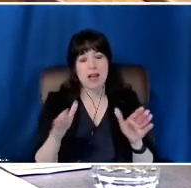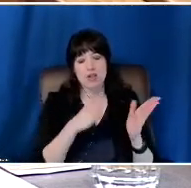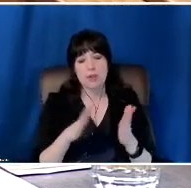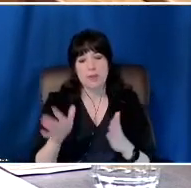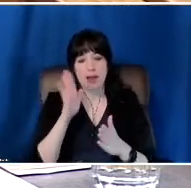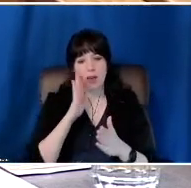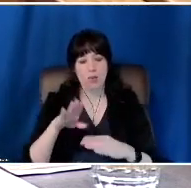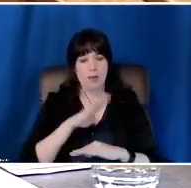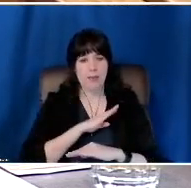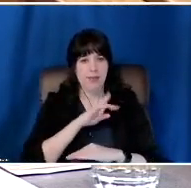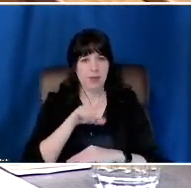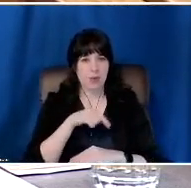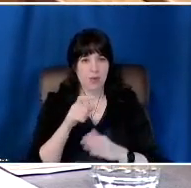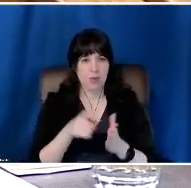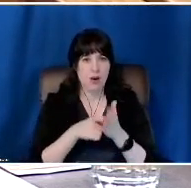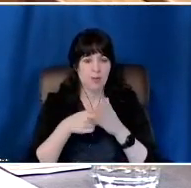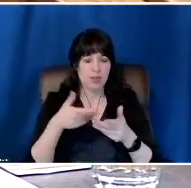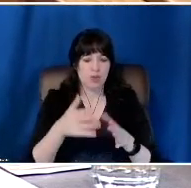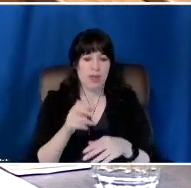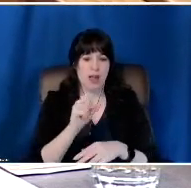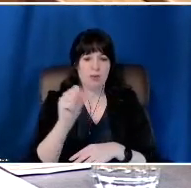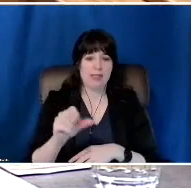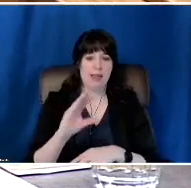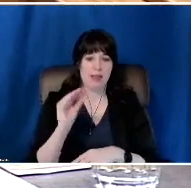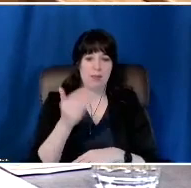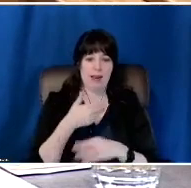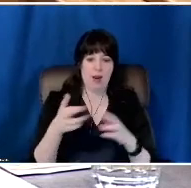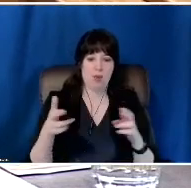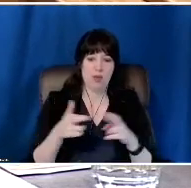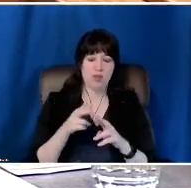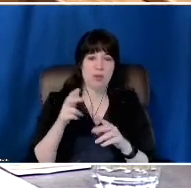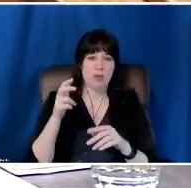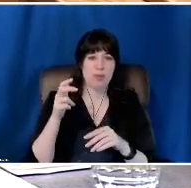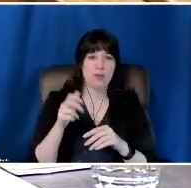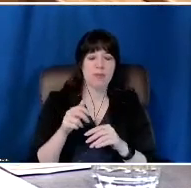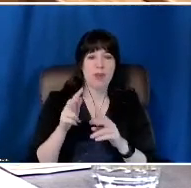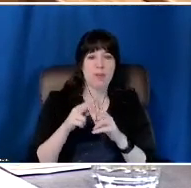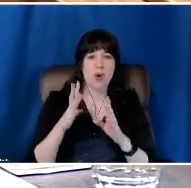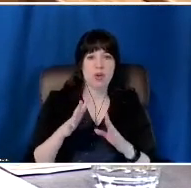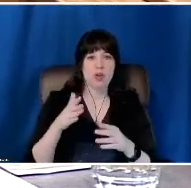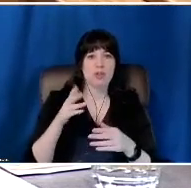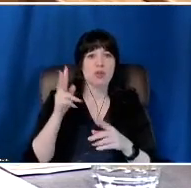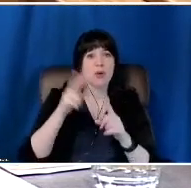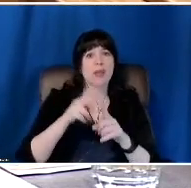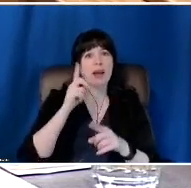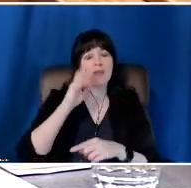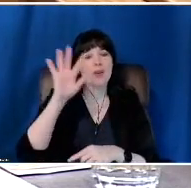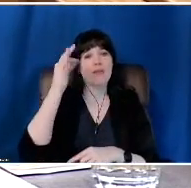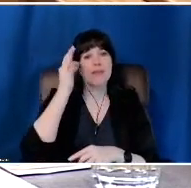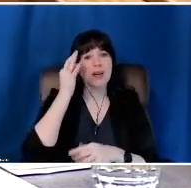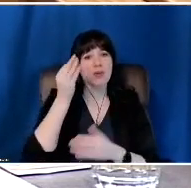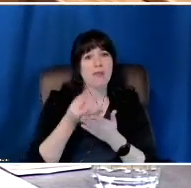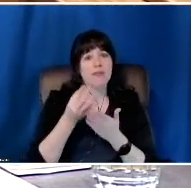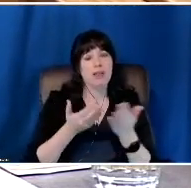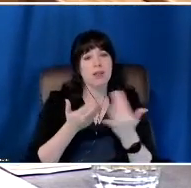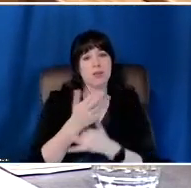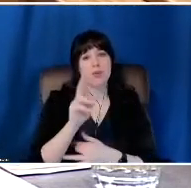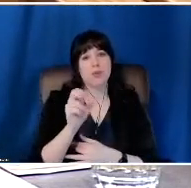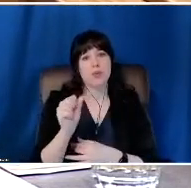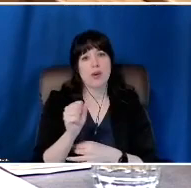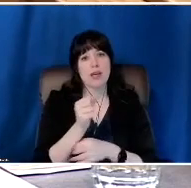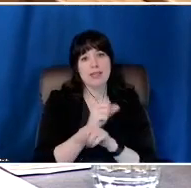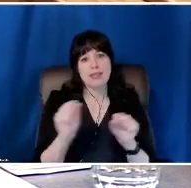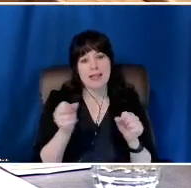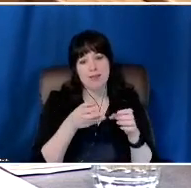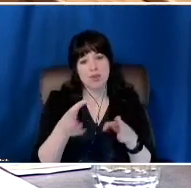allow Salem and our regional partners to apply for federal funding through the U.S. Department of Transportation's Safe Streets and Roads for All